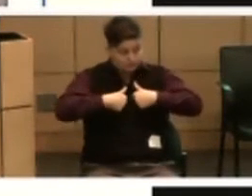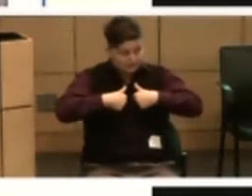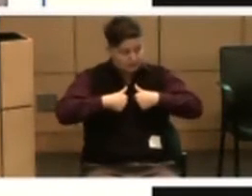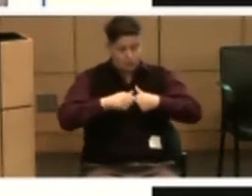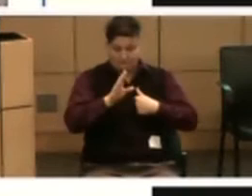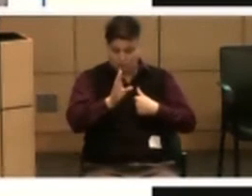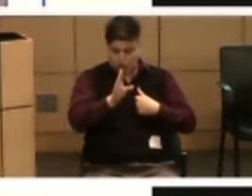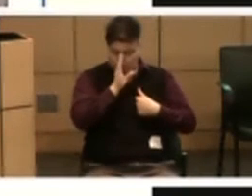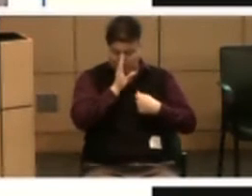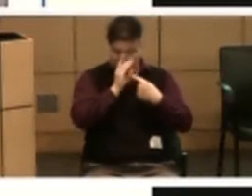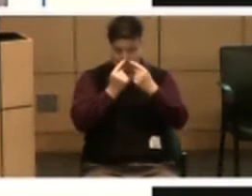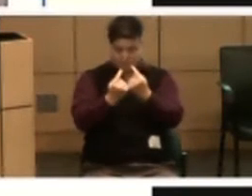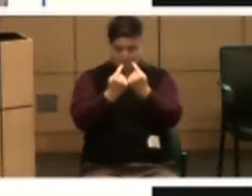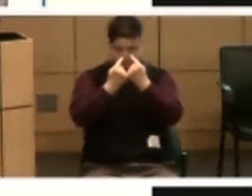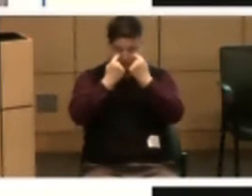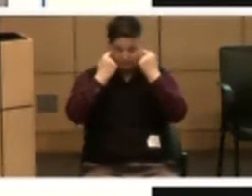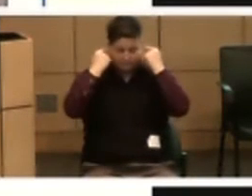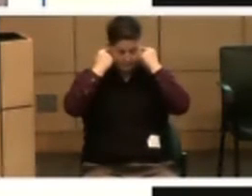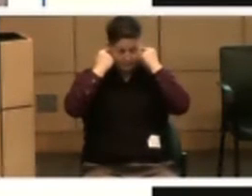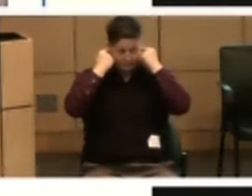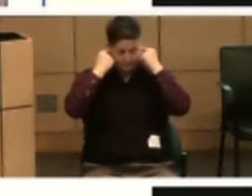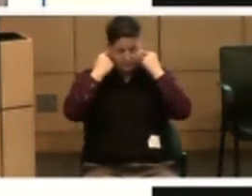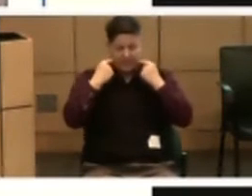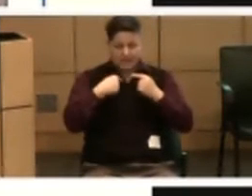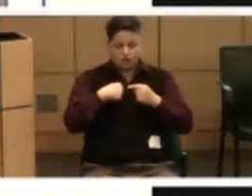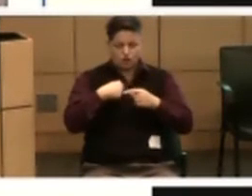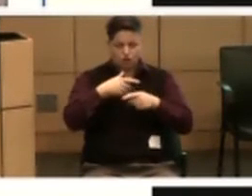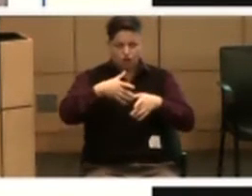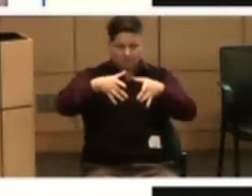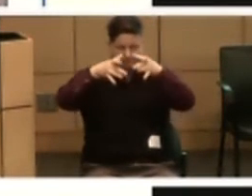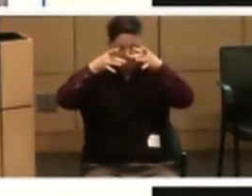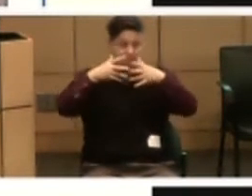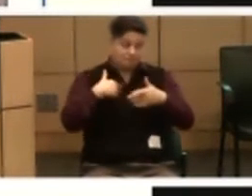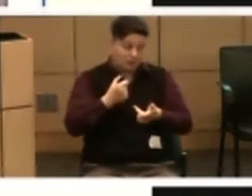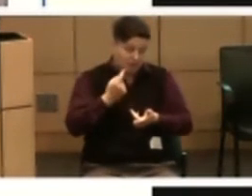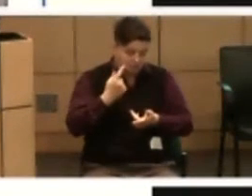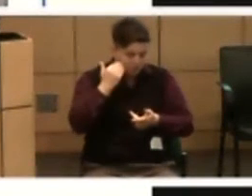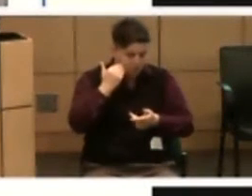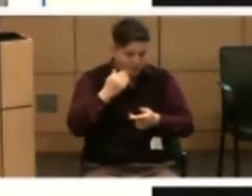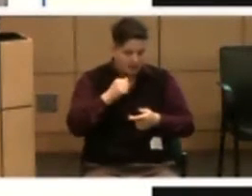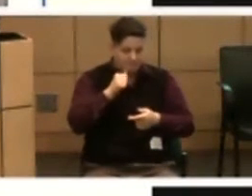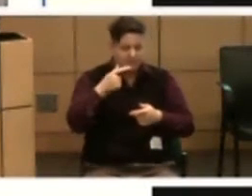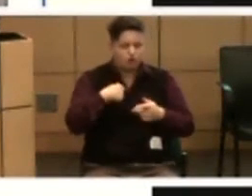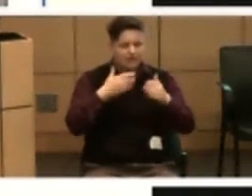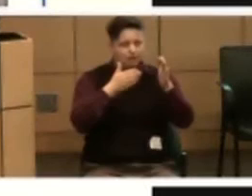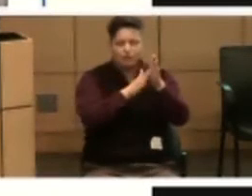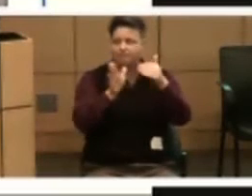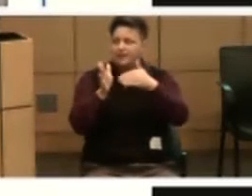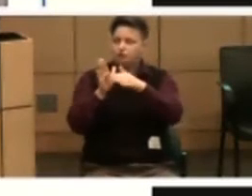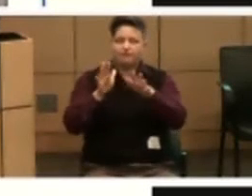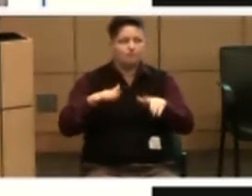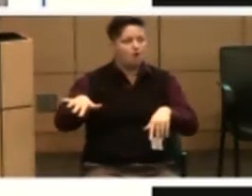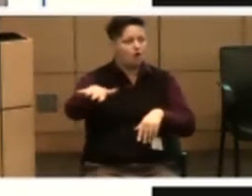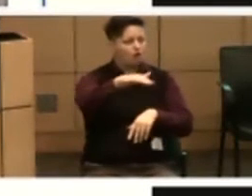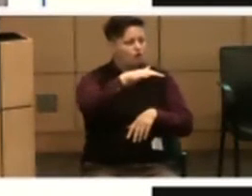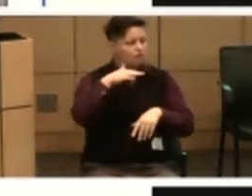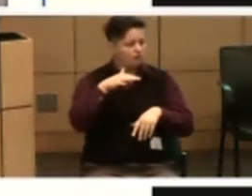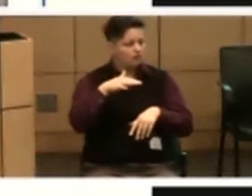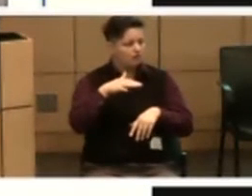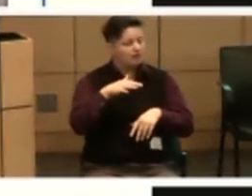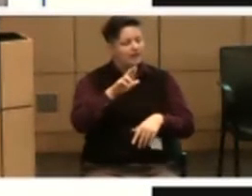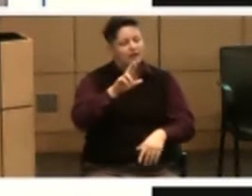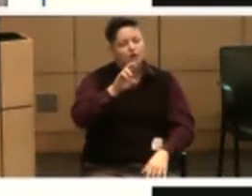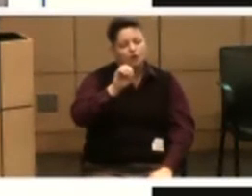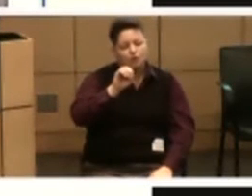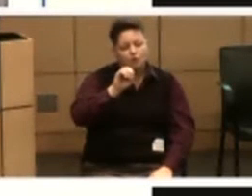you're also receiving, whether you're perceiving it or not, reflections from all the surfaces in the room. And some rooms are clearly more reverberant than